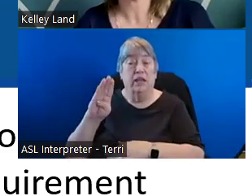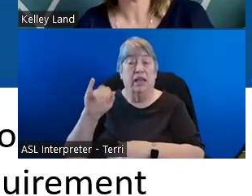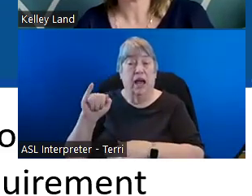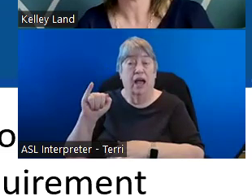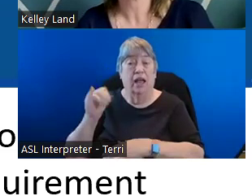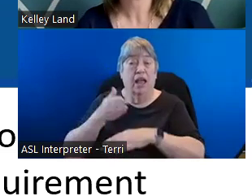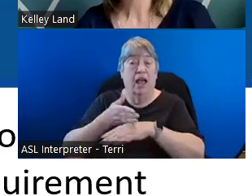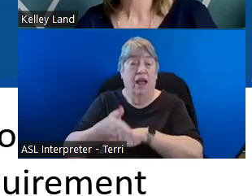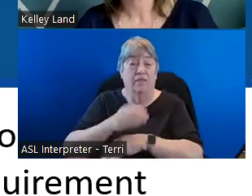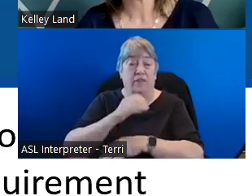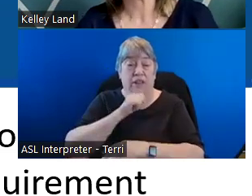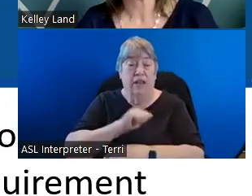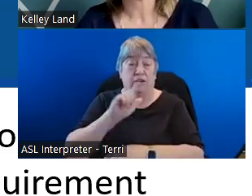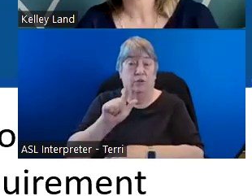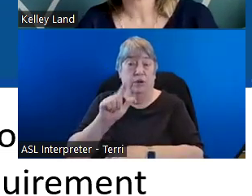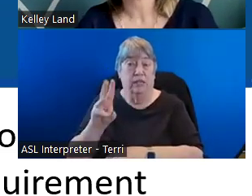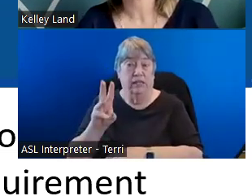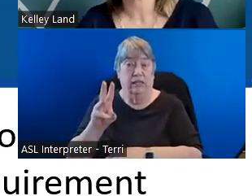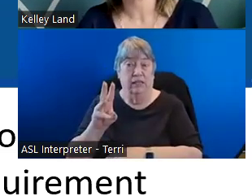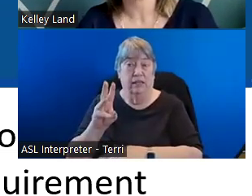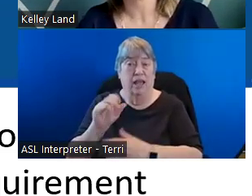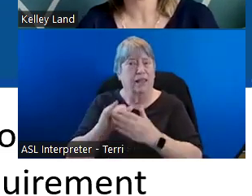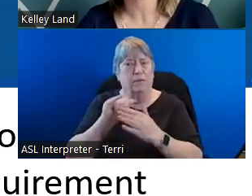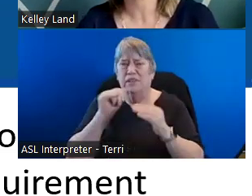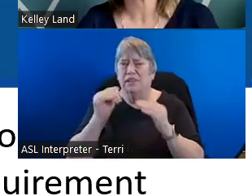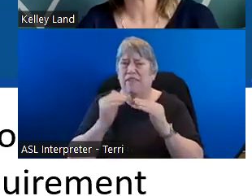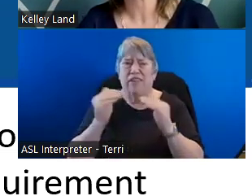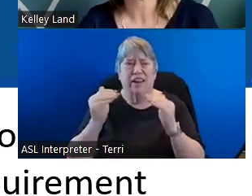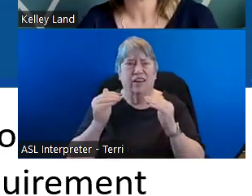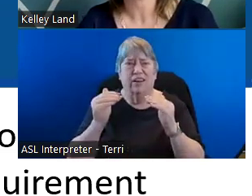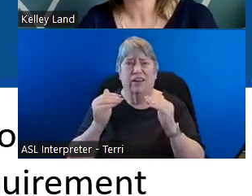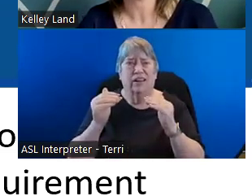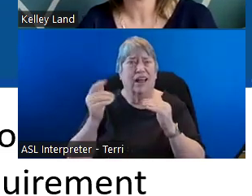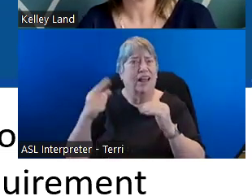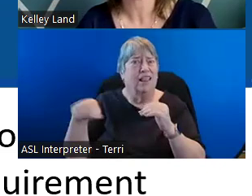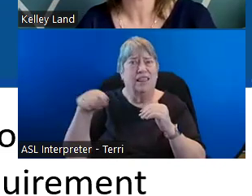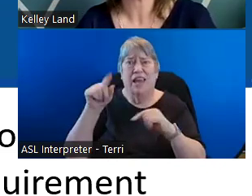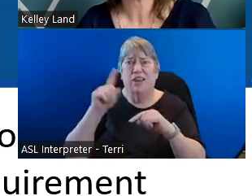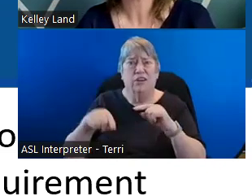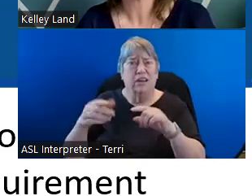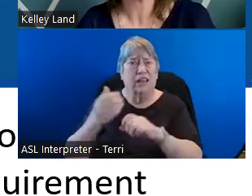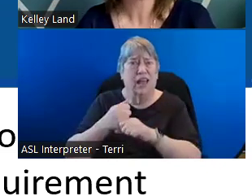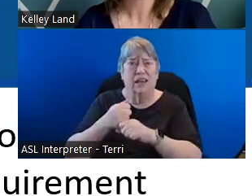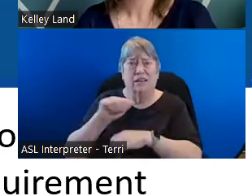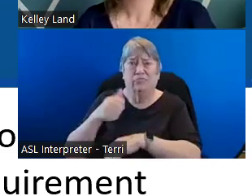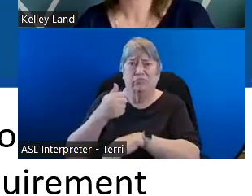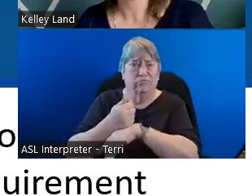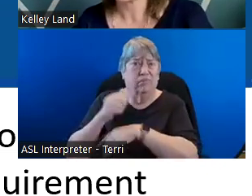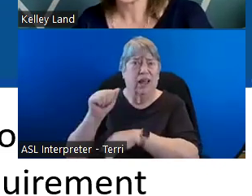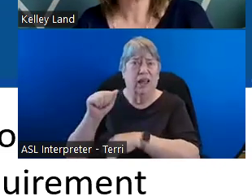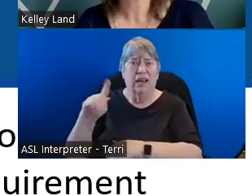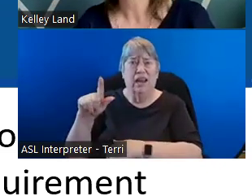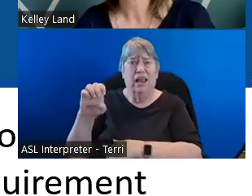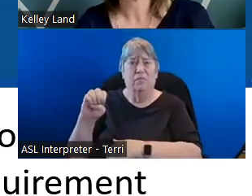age of 26. And it was really unfair that they were not eligible to set up an ABLE account and save money for